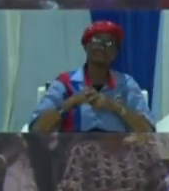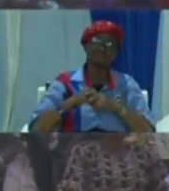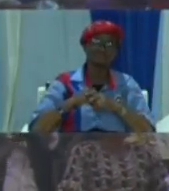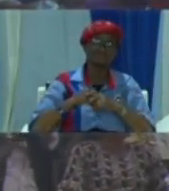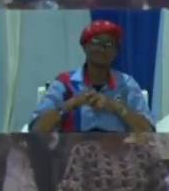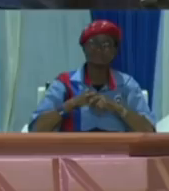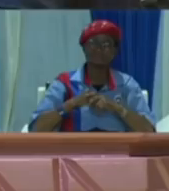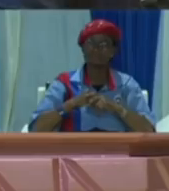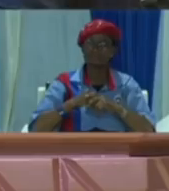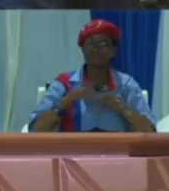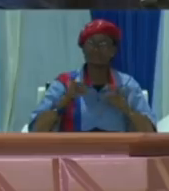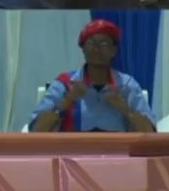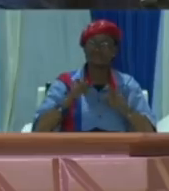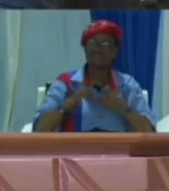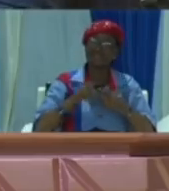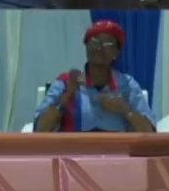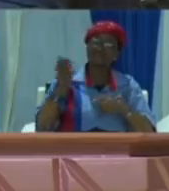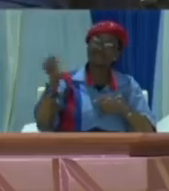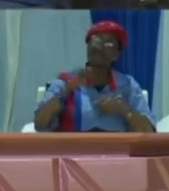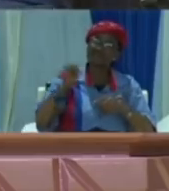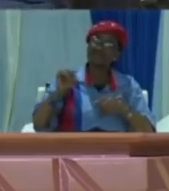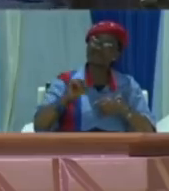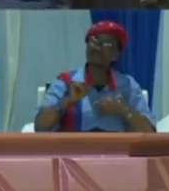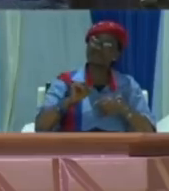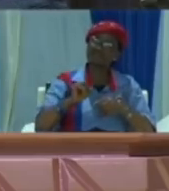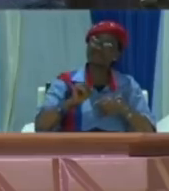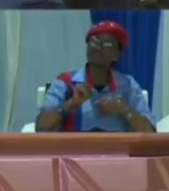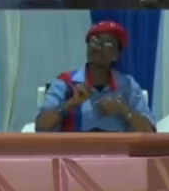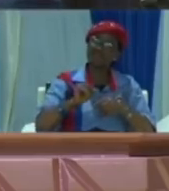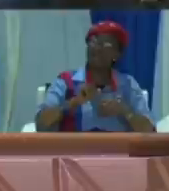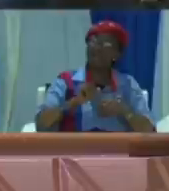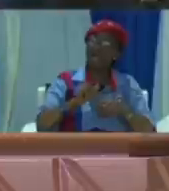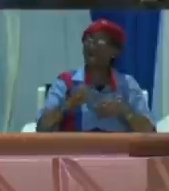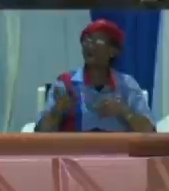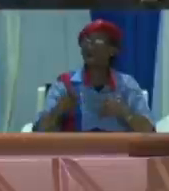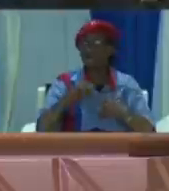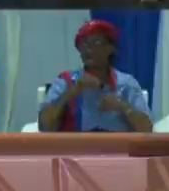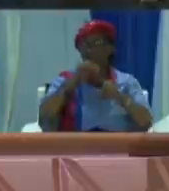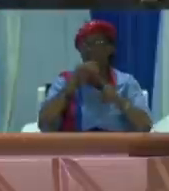Then there's a second special case that God asked me to talk about.